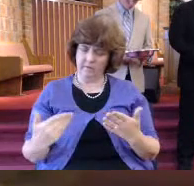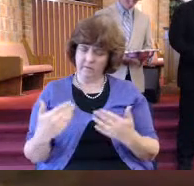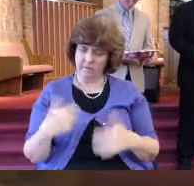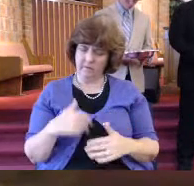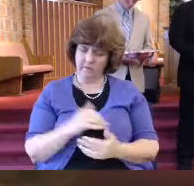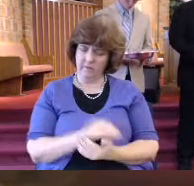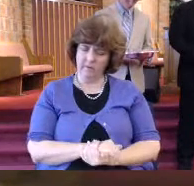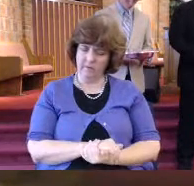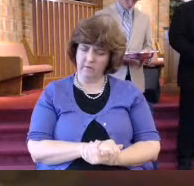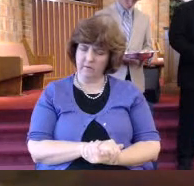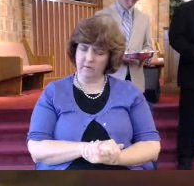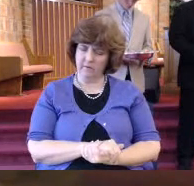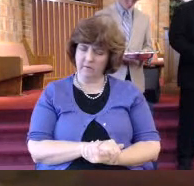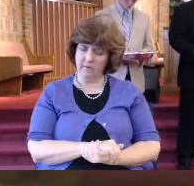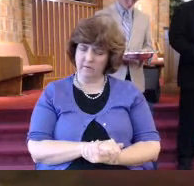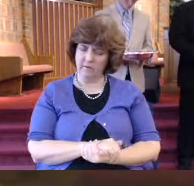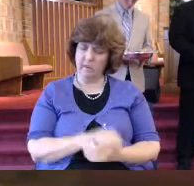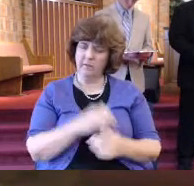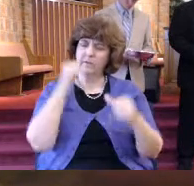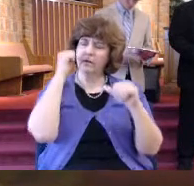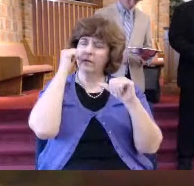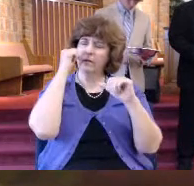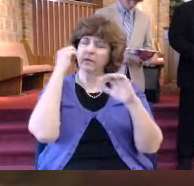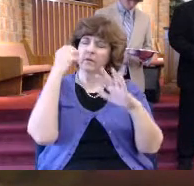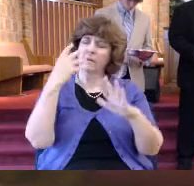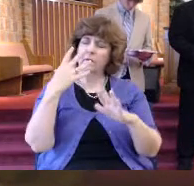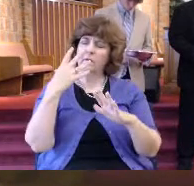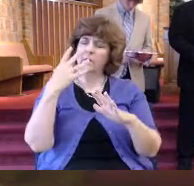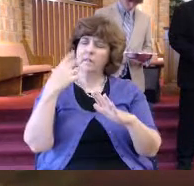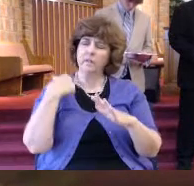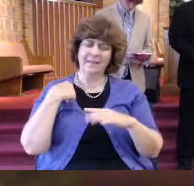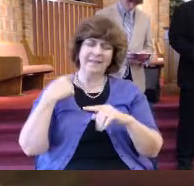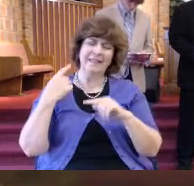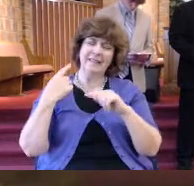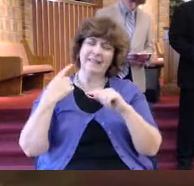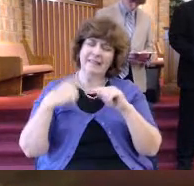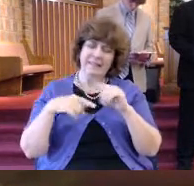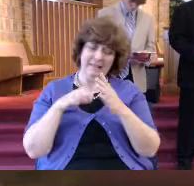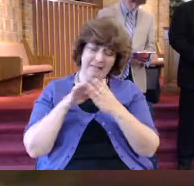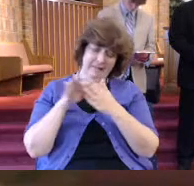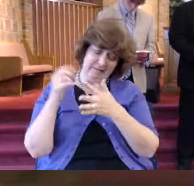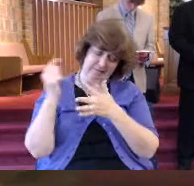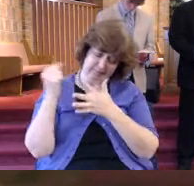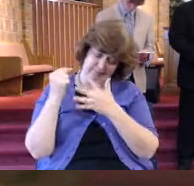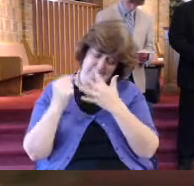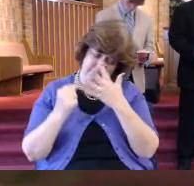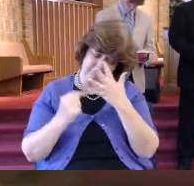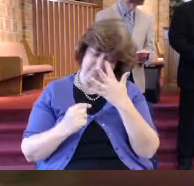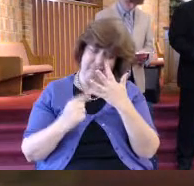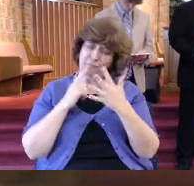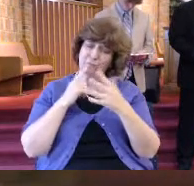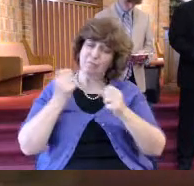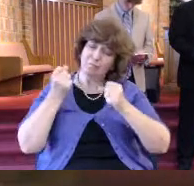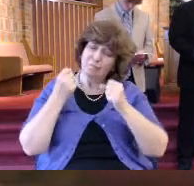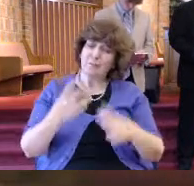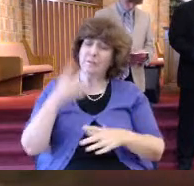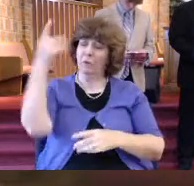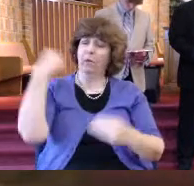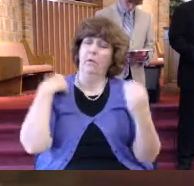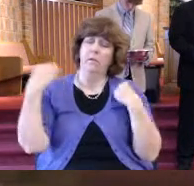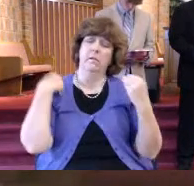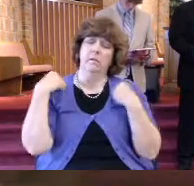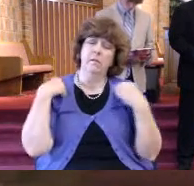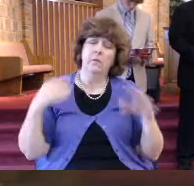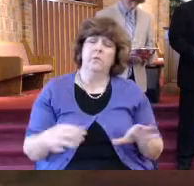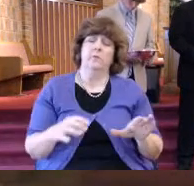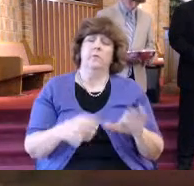And Father, we couldn't even begin to count all the things that you have done for us even this day. But